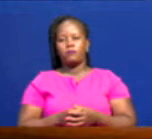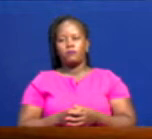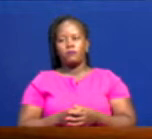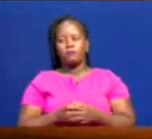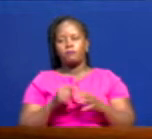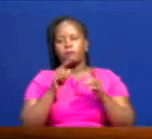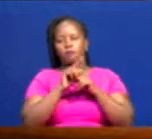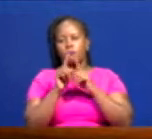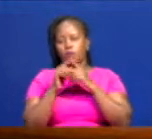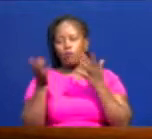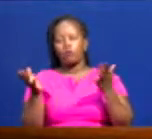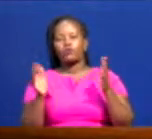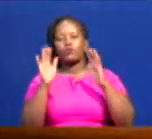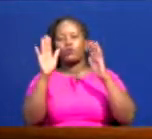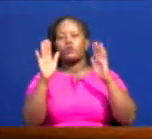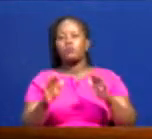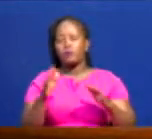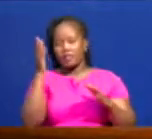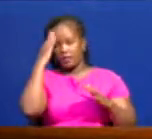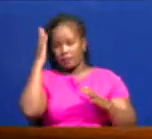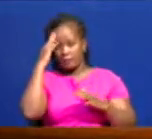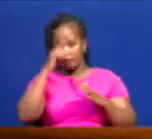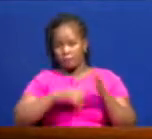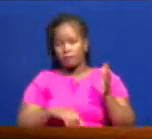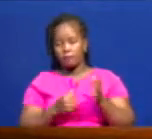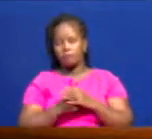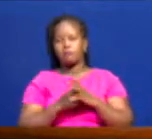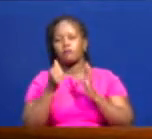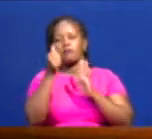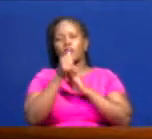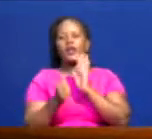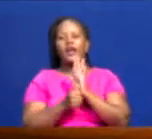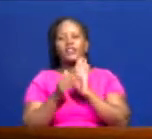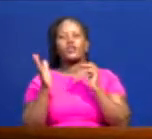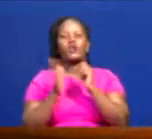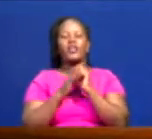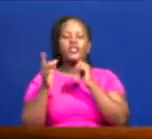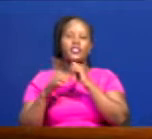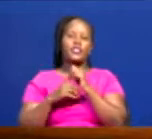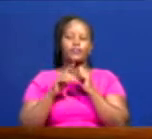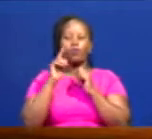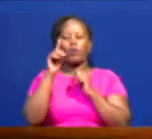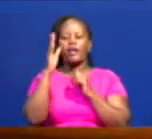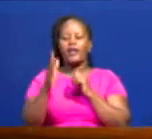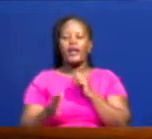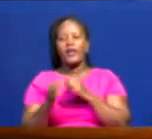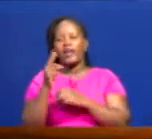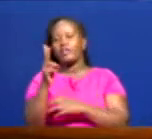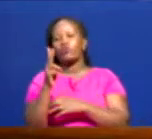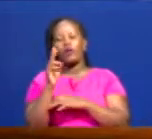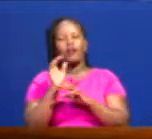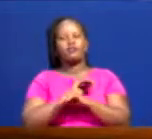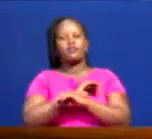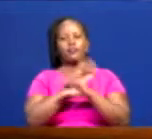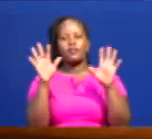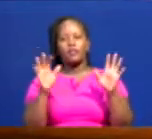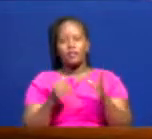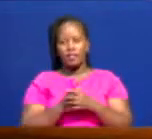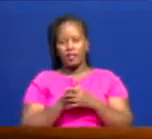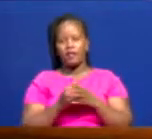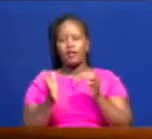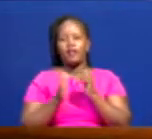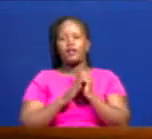It's also important to note that Article 96, 1 and 2 are very clear. And